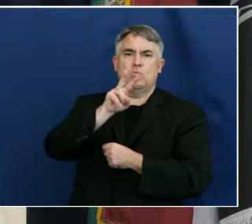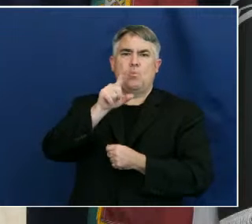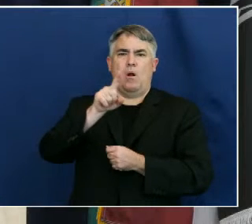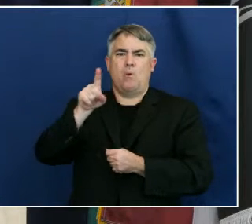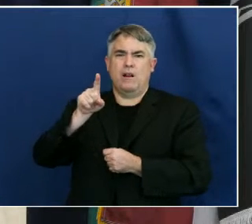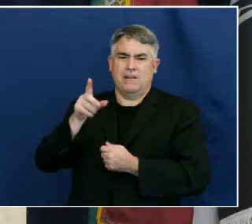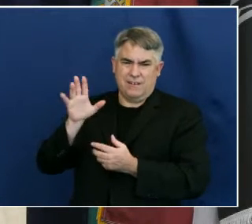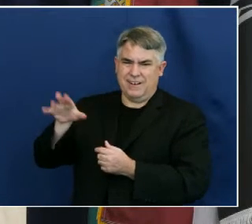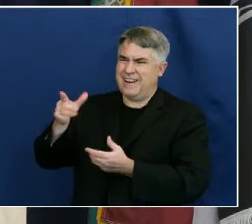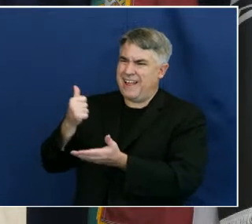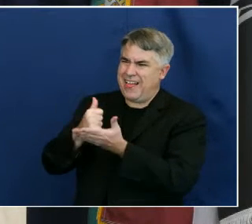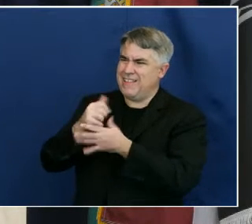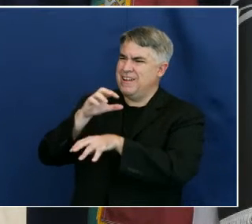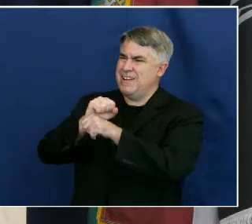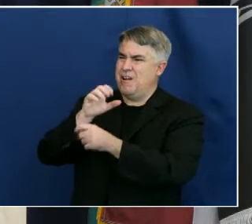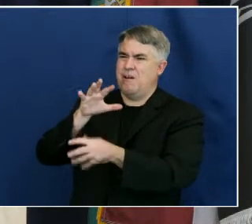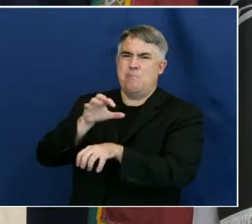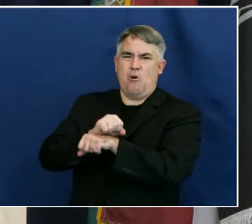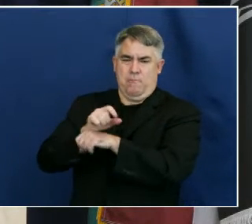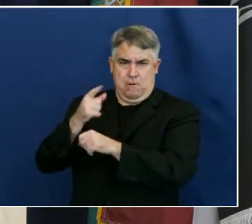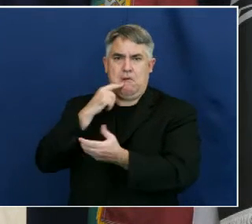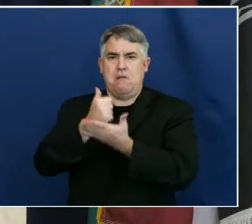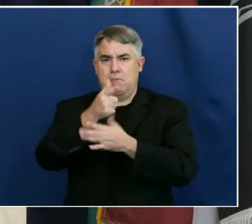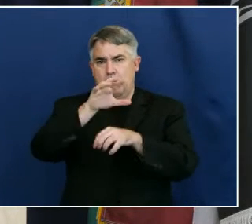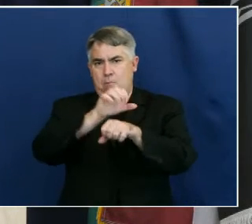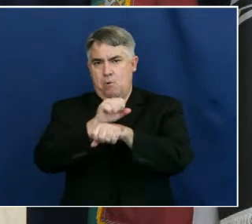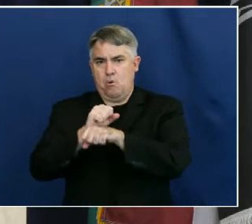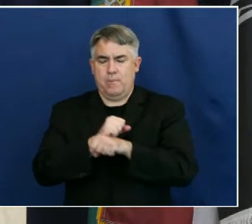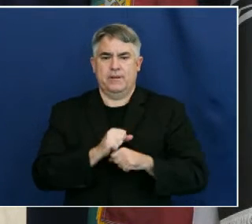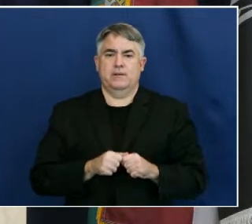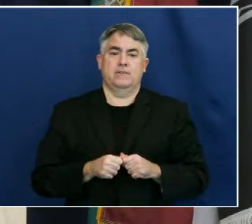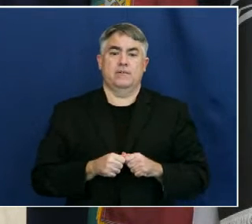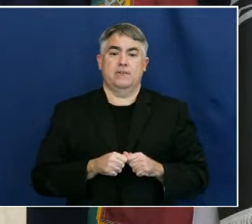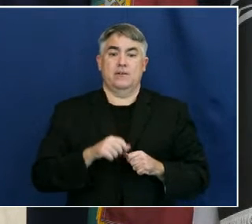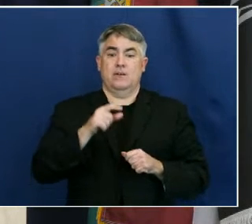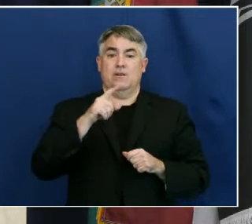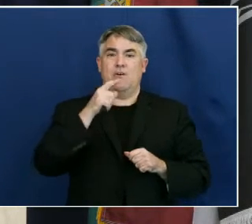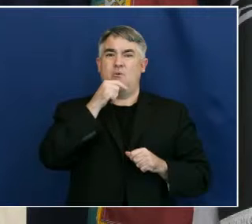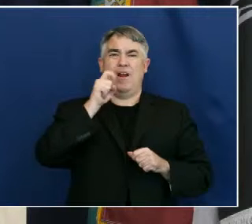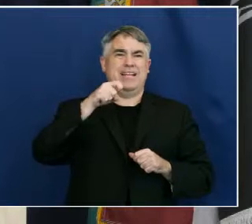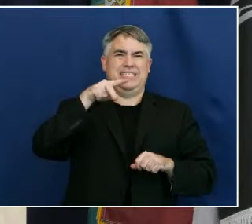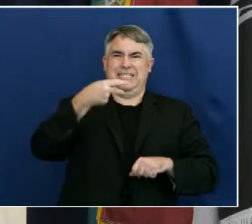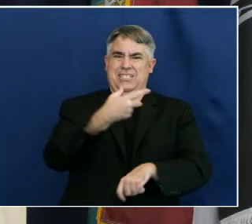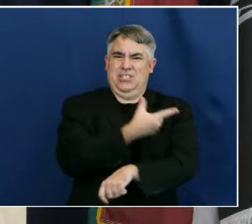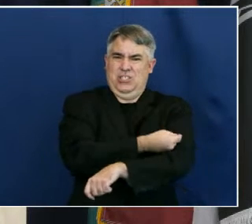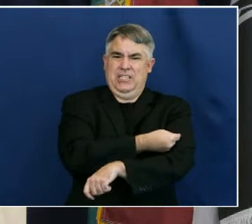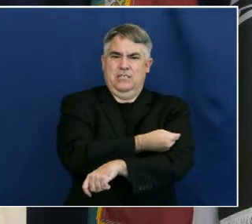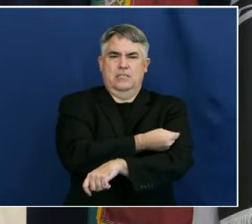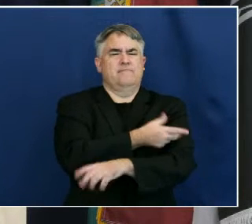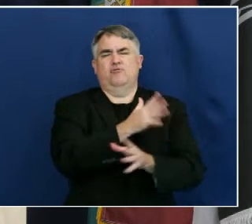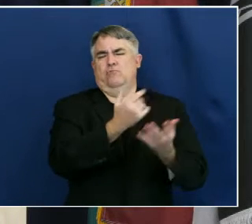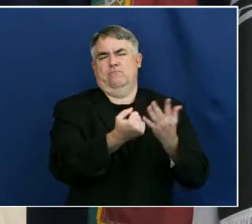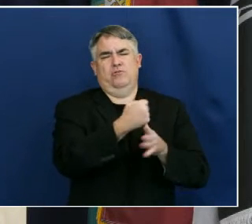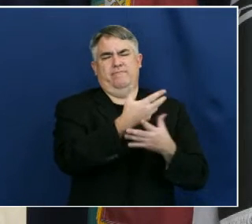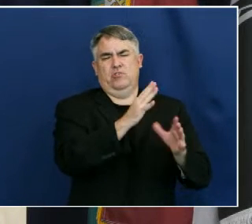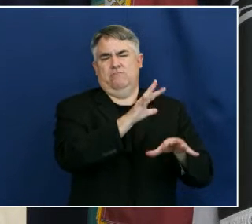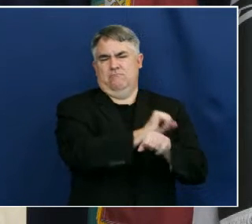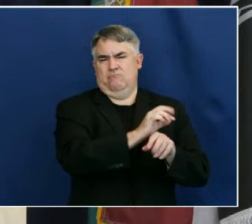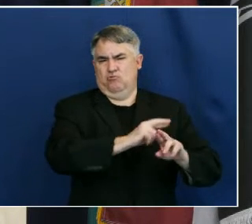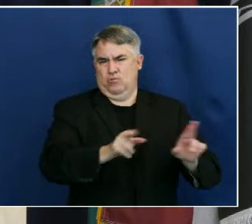to prioritize second dosages moving forward. So a lot of forward progress as it relates to vaccines, and we're encouraged about where we're